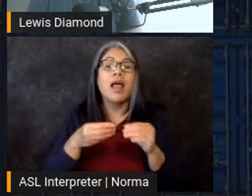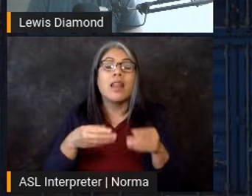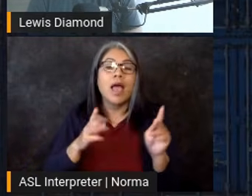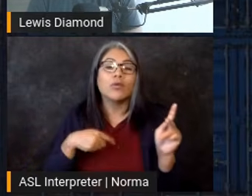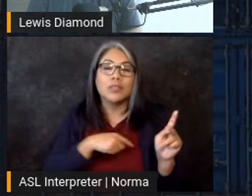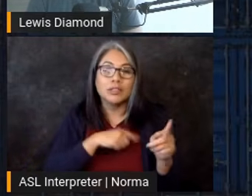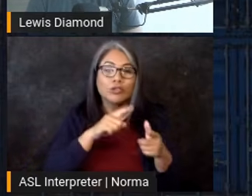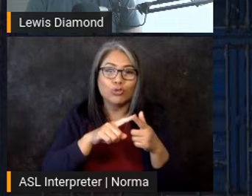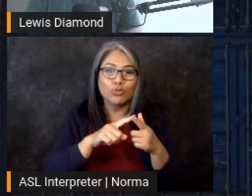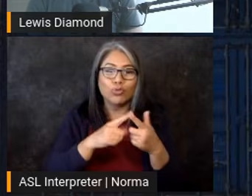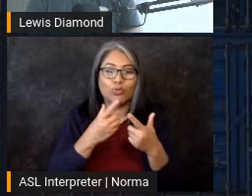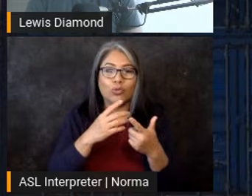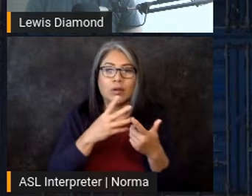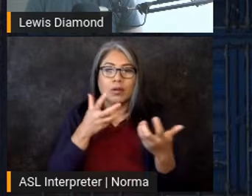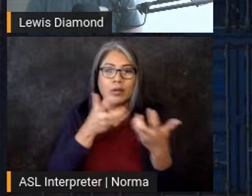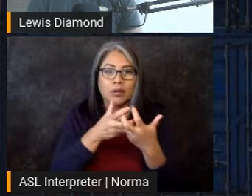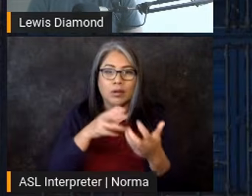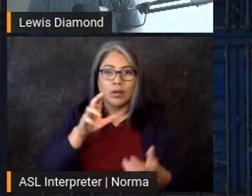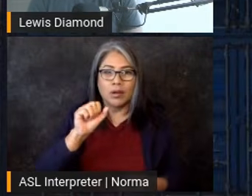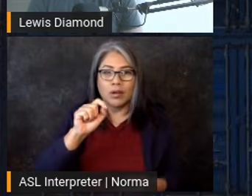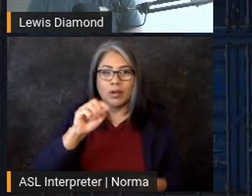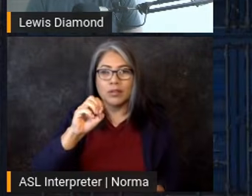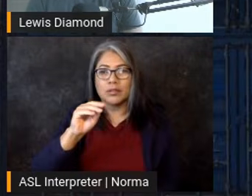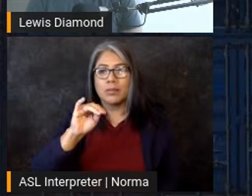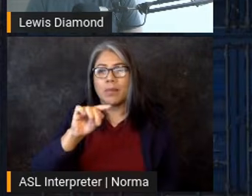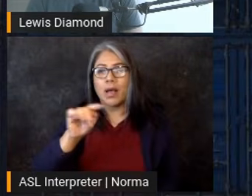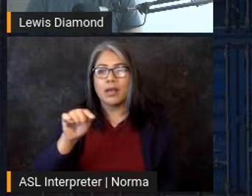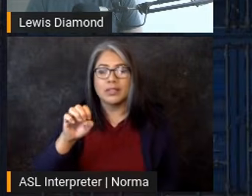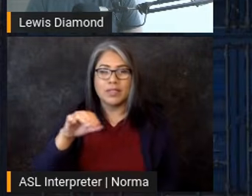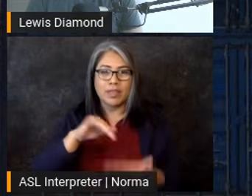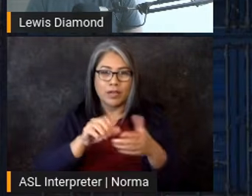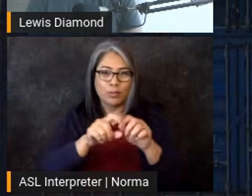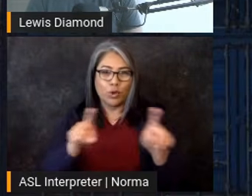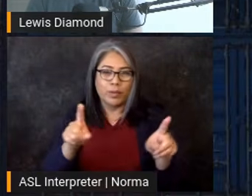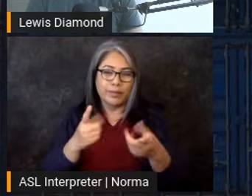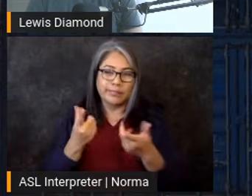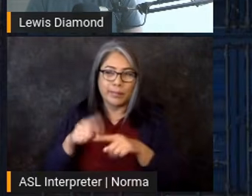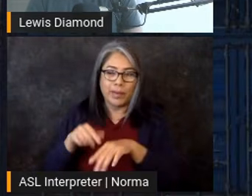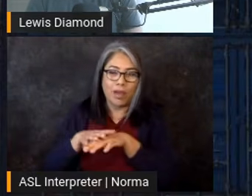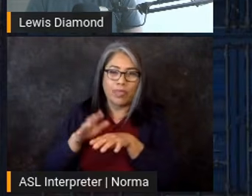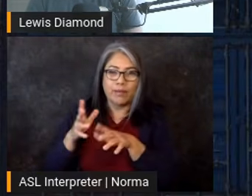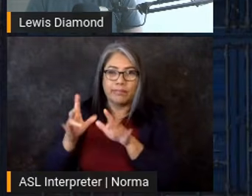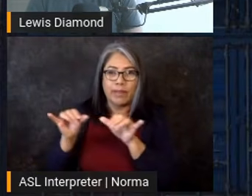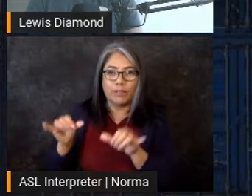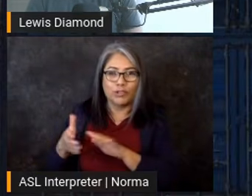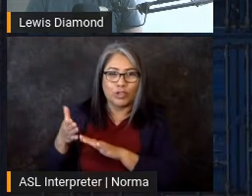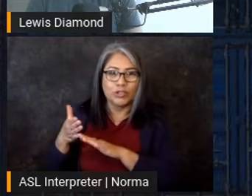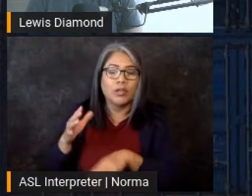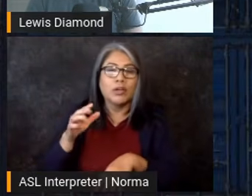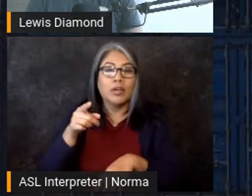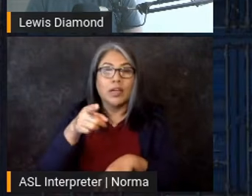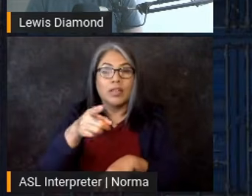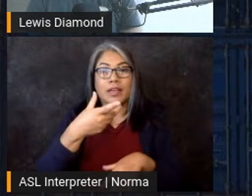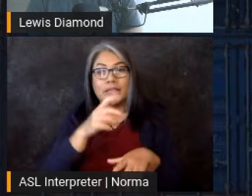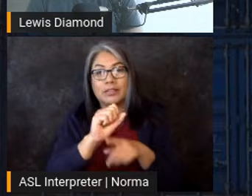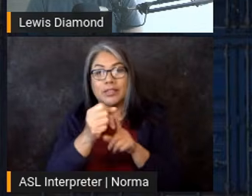customize that deployment according to our infrastructure. In this case, we'll be serving over